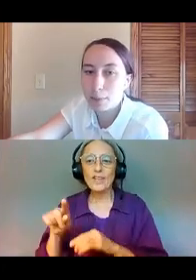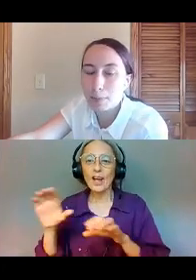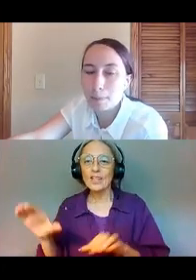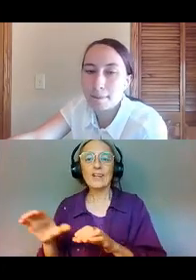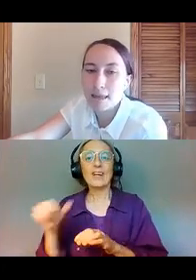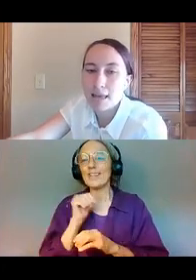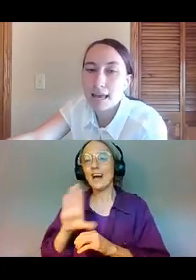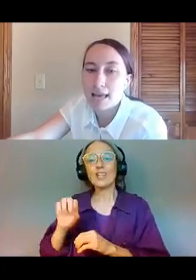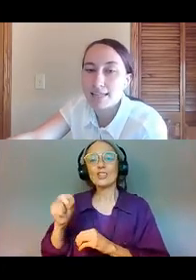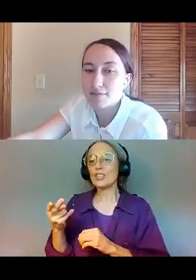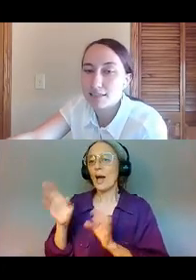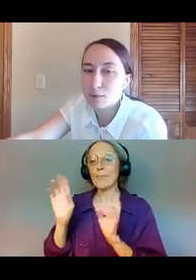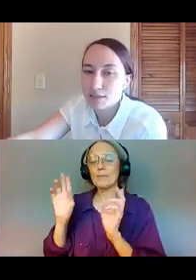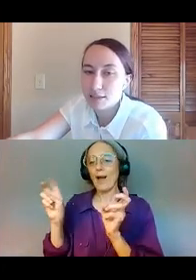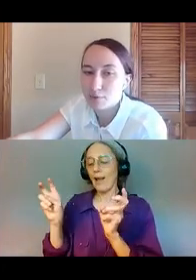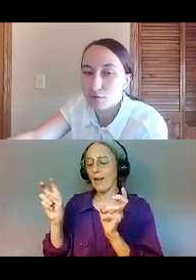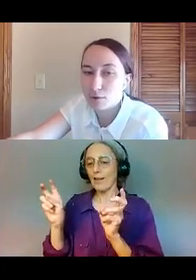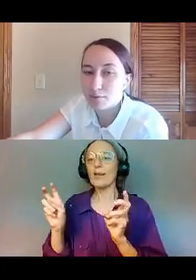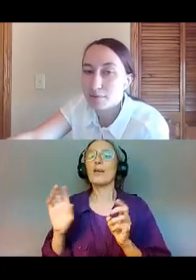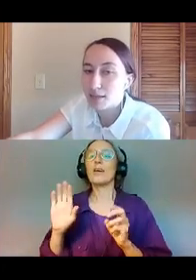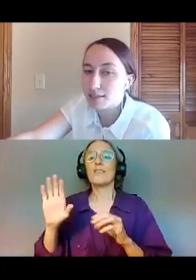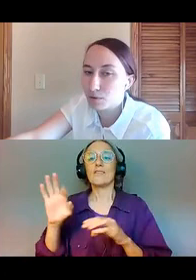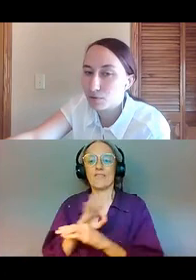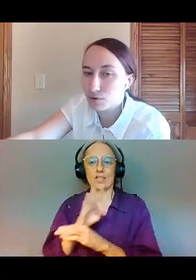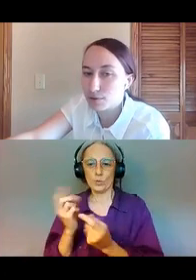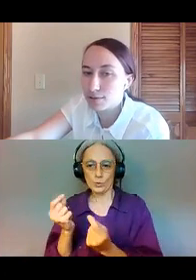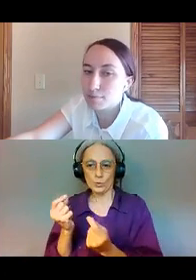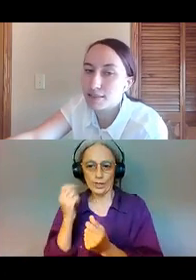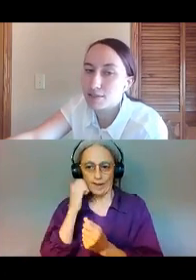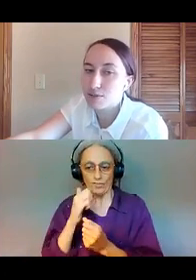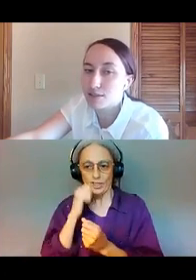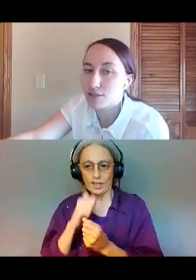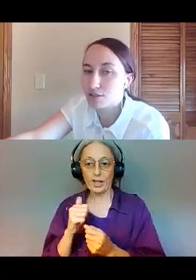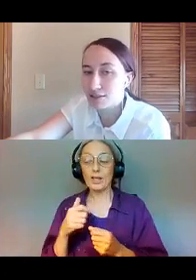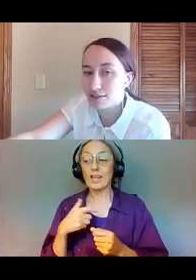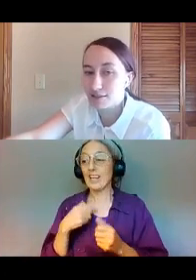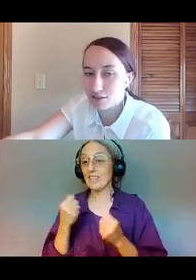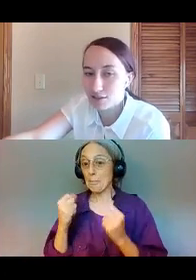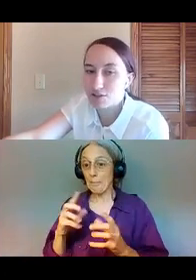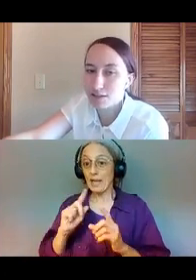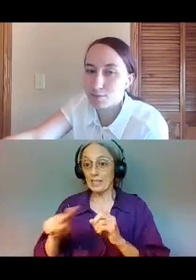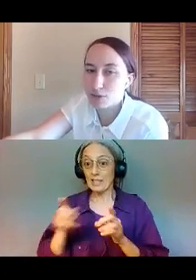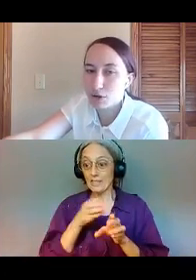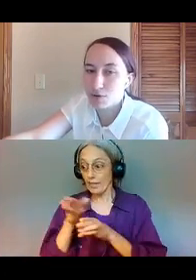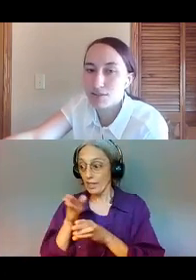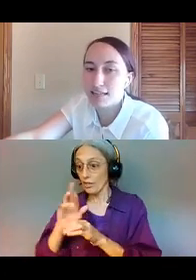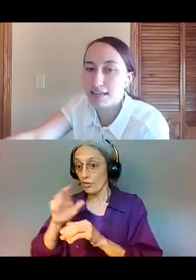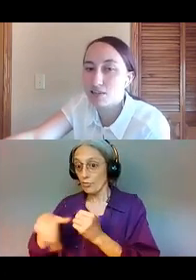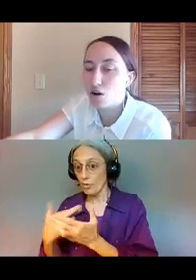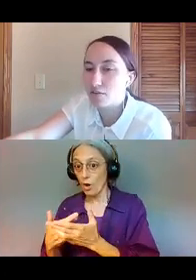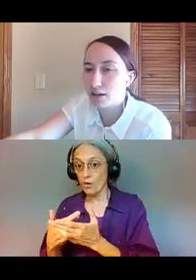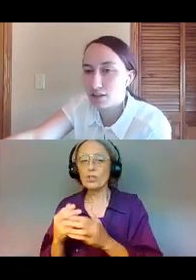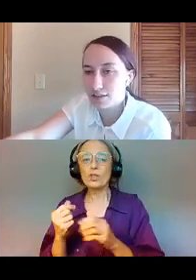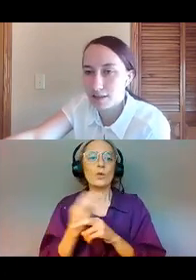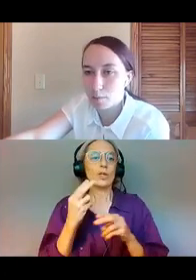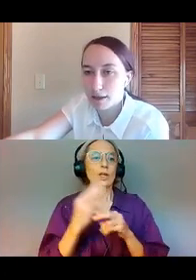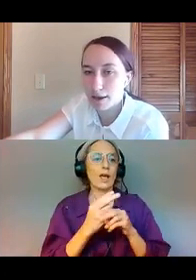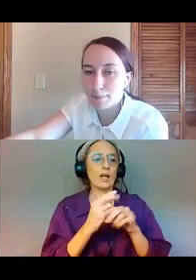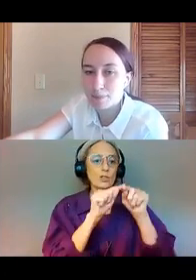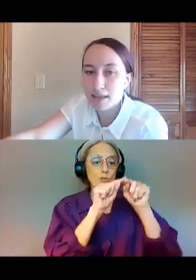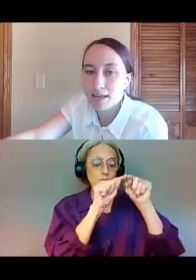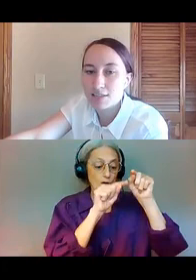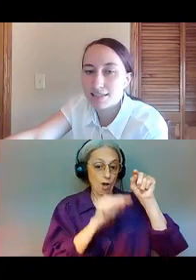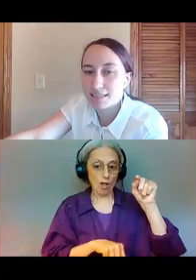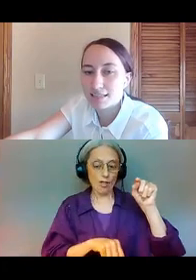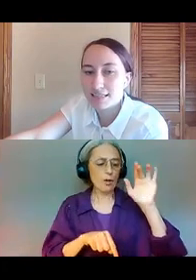holds. And if this person performed in multiple roles, please use the additional cells below to select all functions that